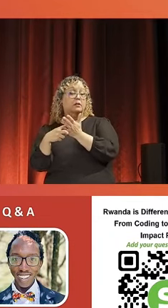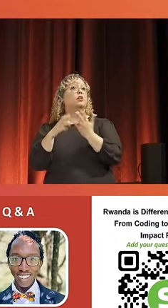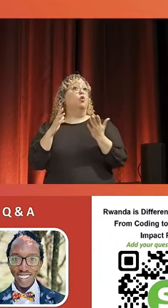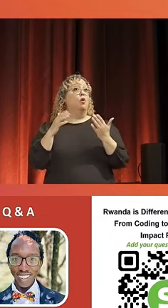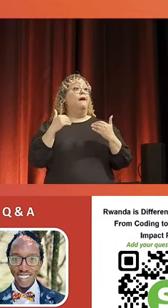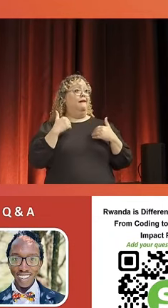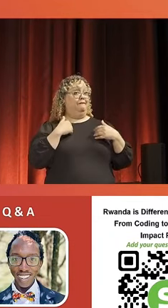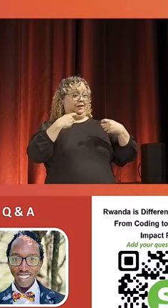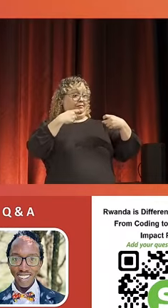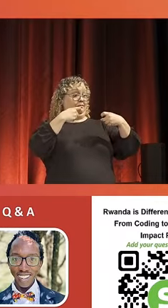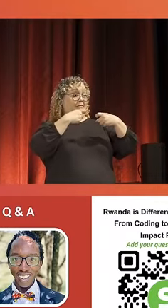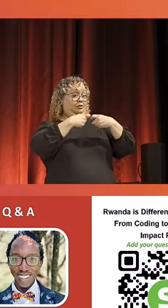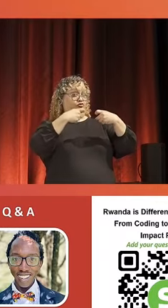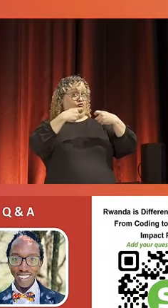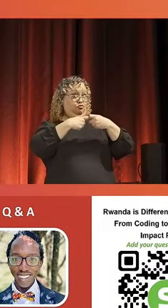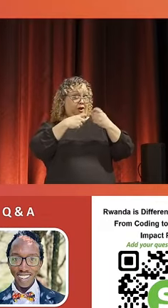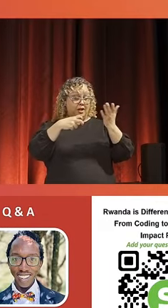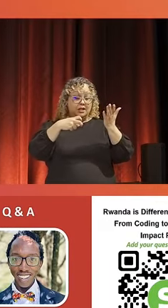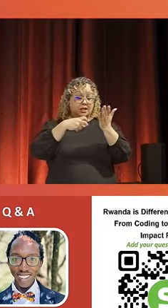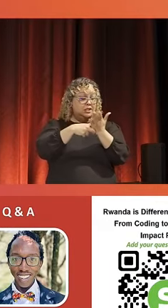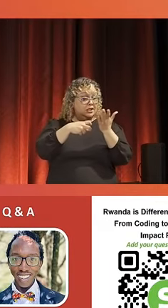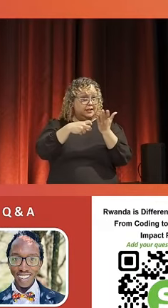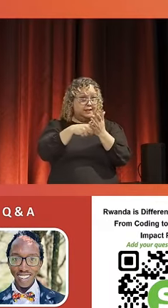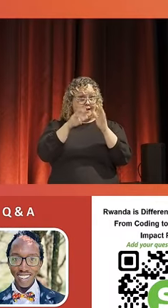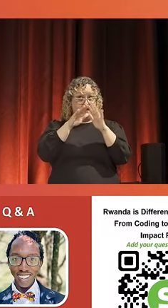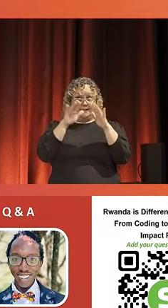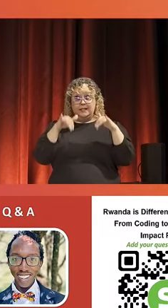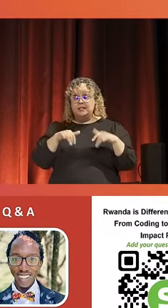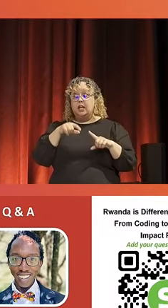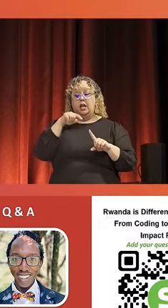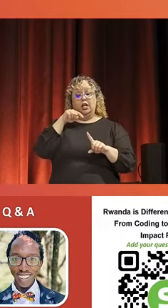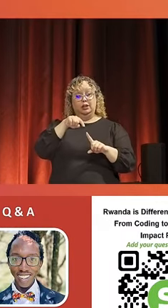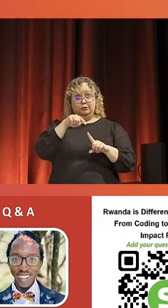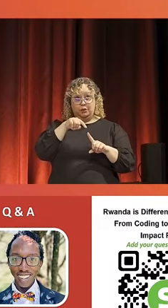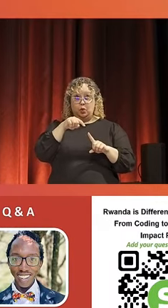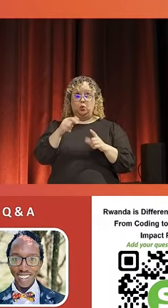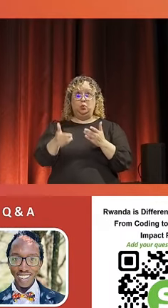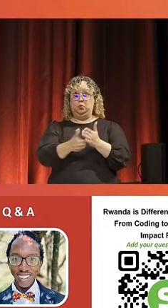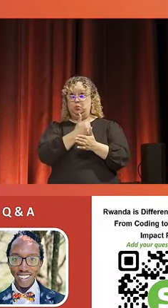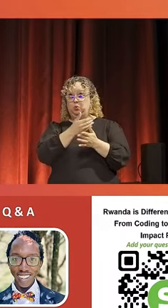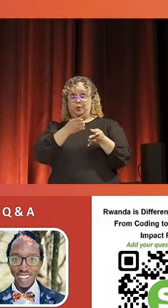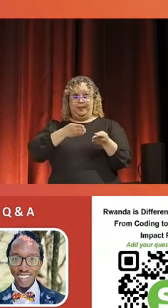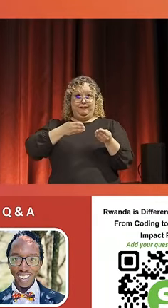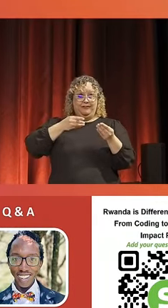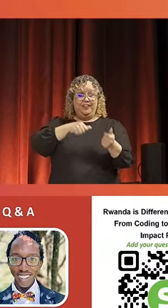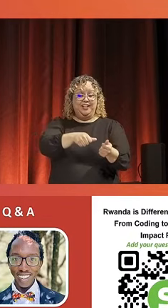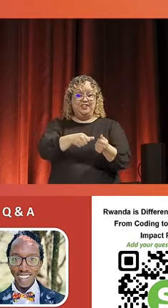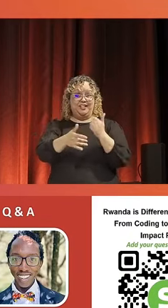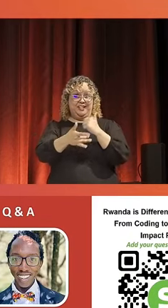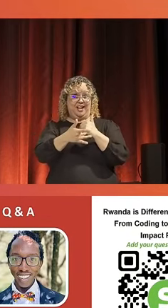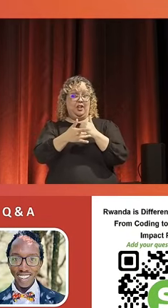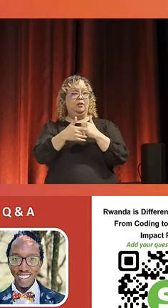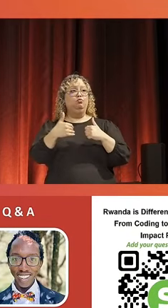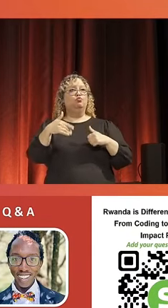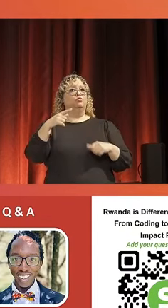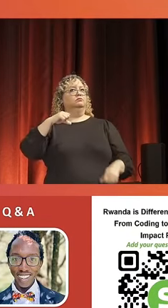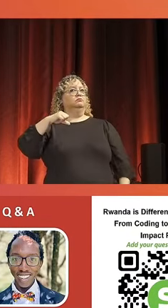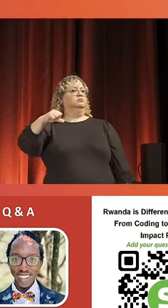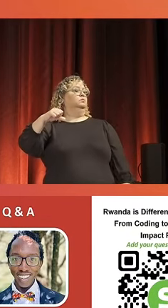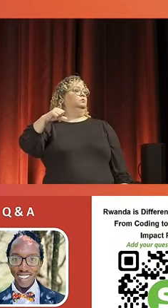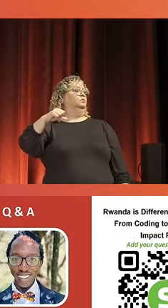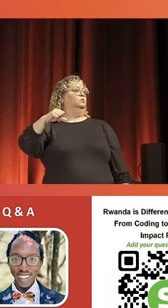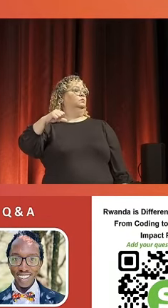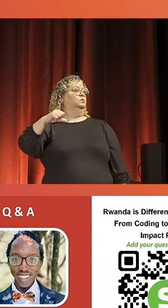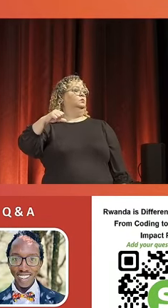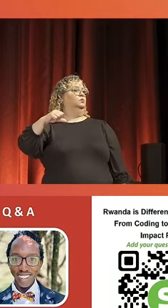ticketing system that brings efficiency and here new technology would be completely resisted because we're